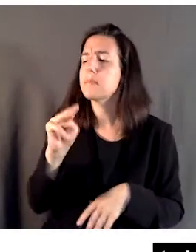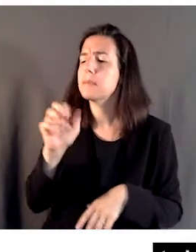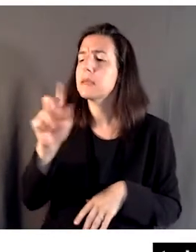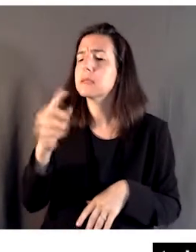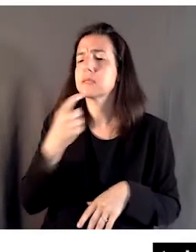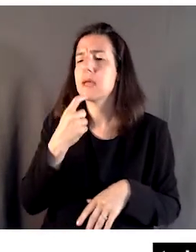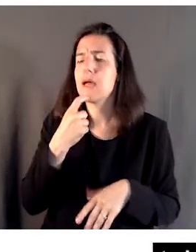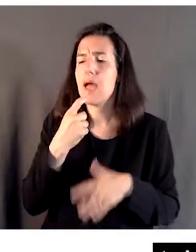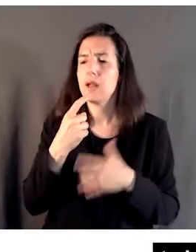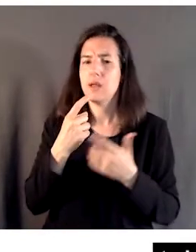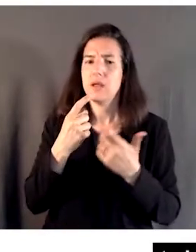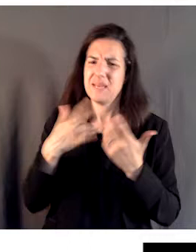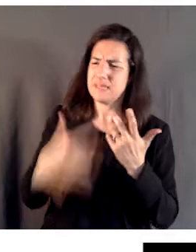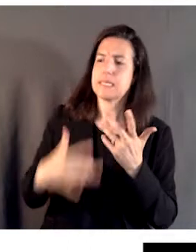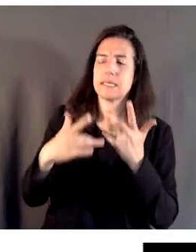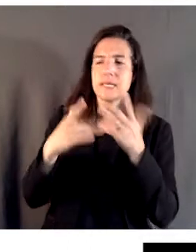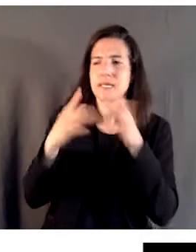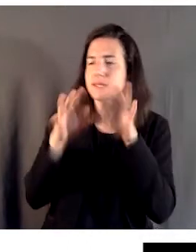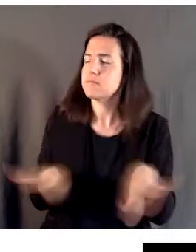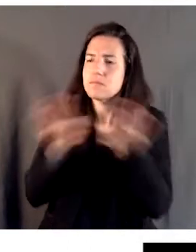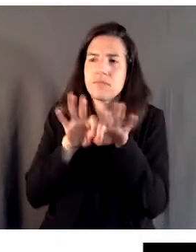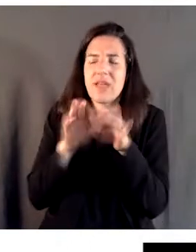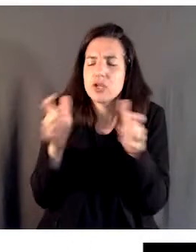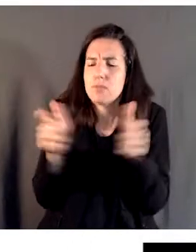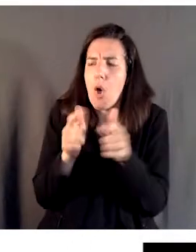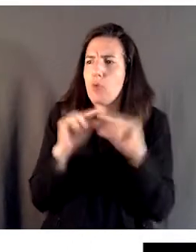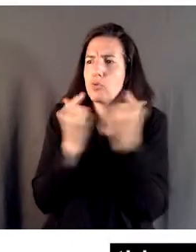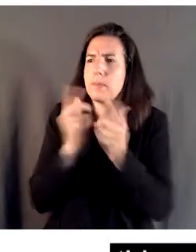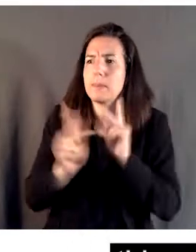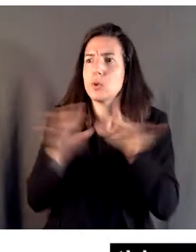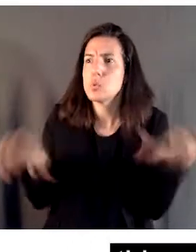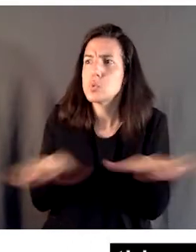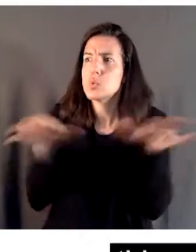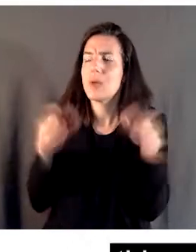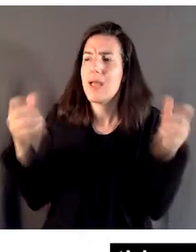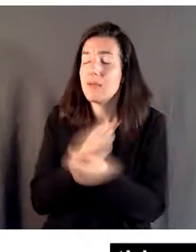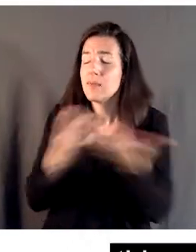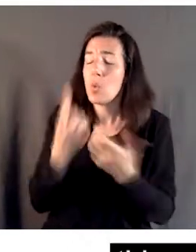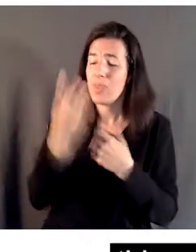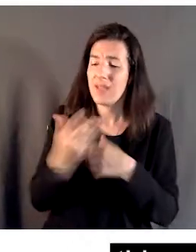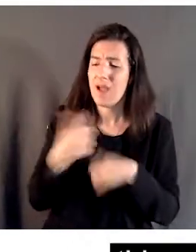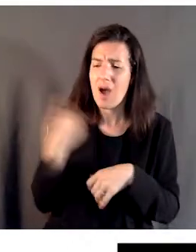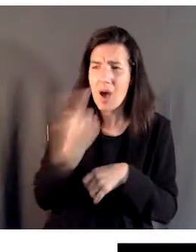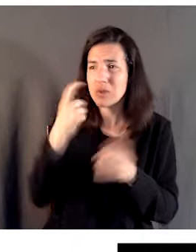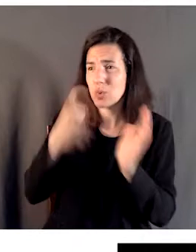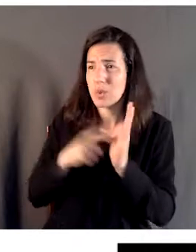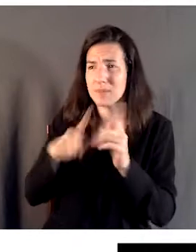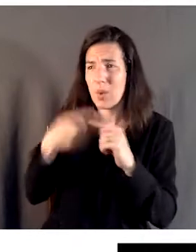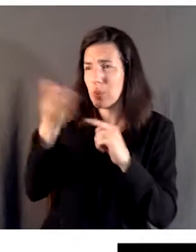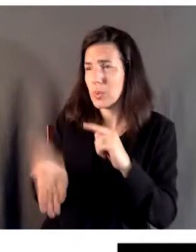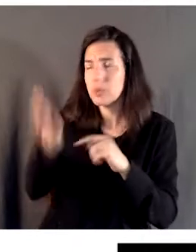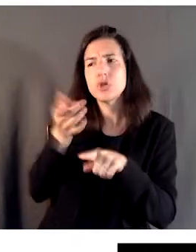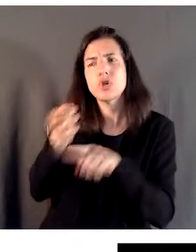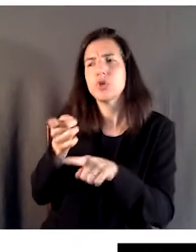but it's essential that a small group of people seem to do everything. And one of the things I always notice about you, DeRico, is you're everywhere.